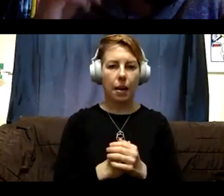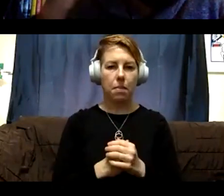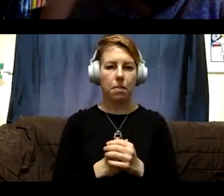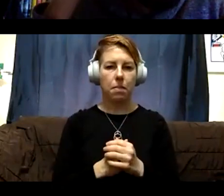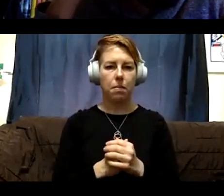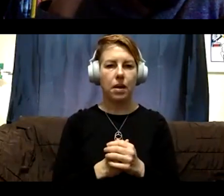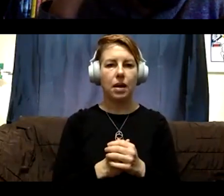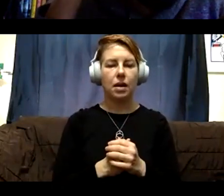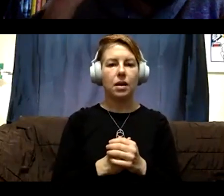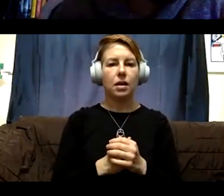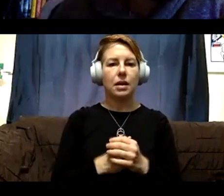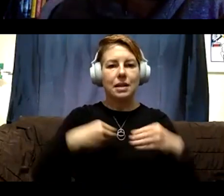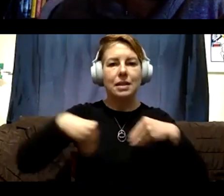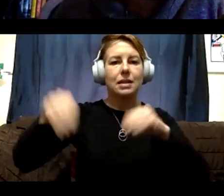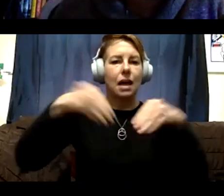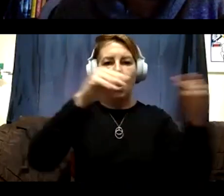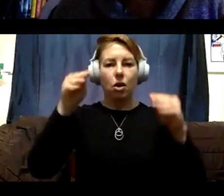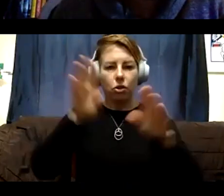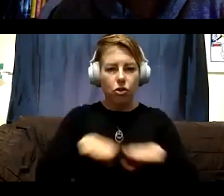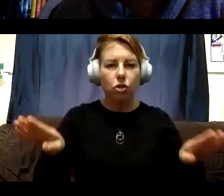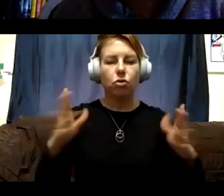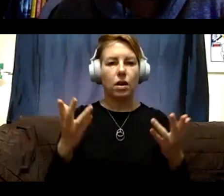scattering their children into plantations all over the country.